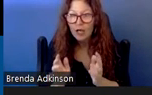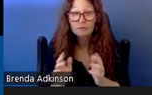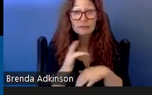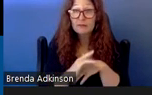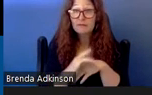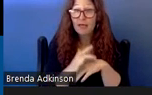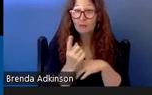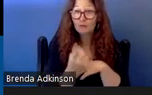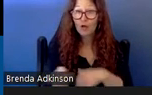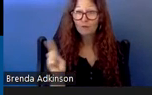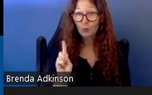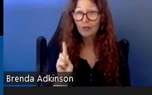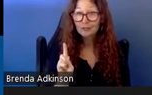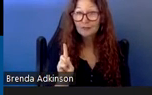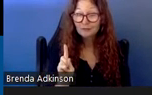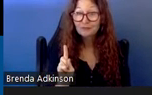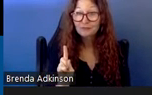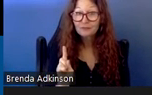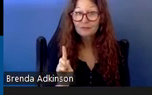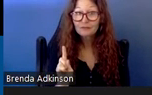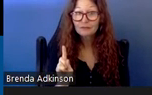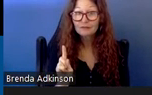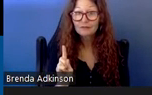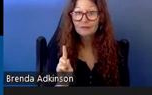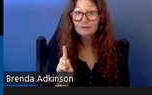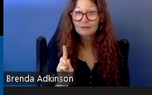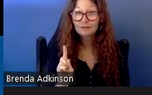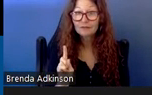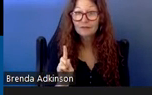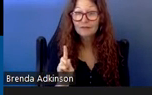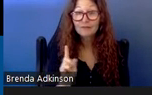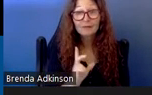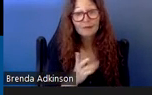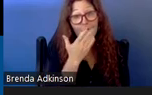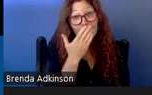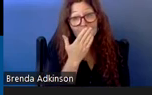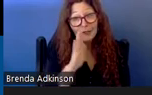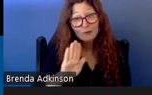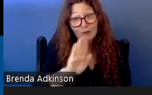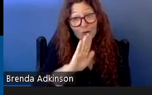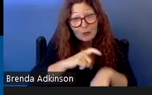everyone. And with that, appreciate your